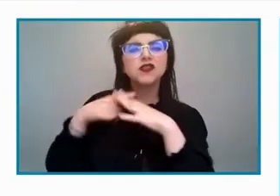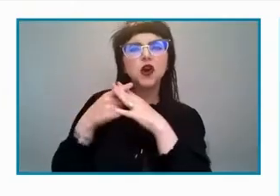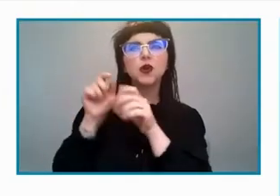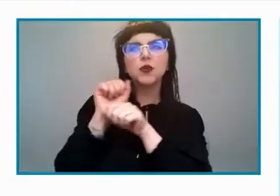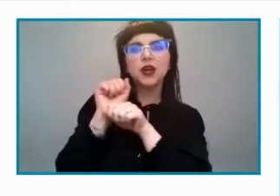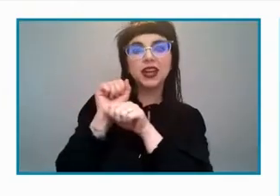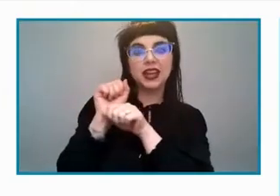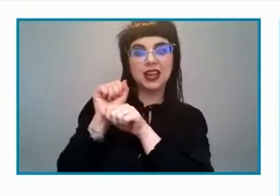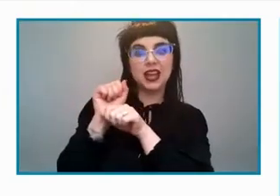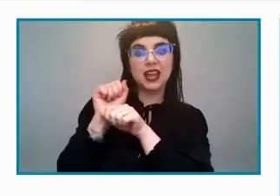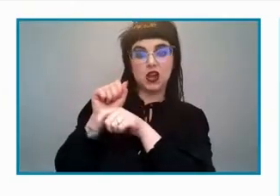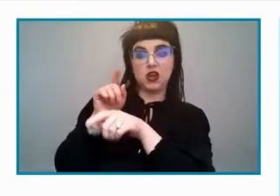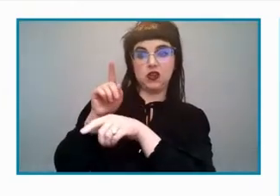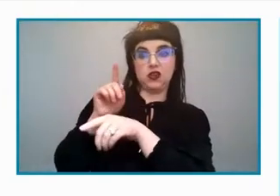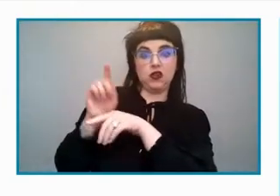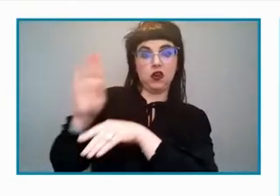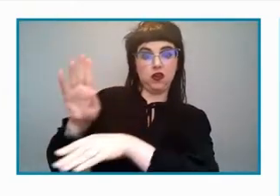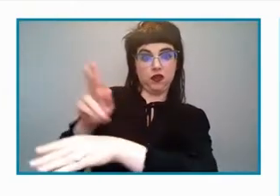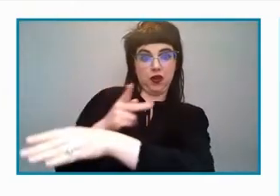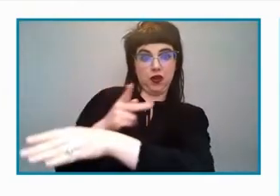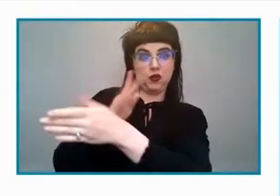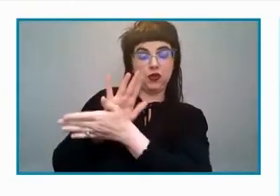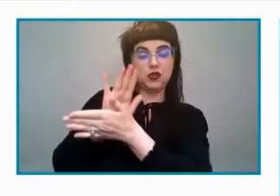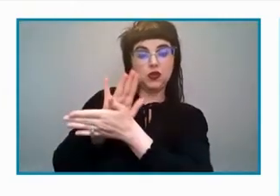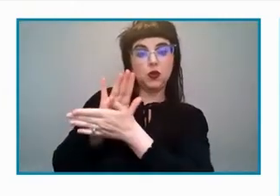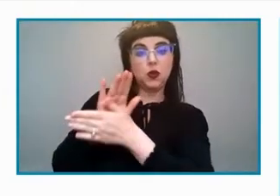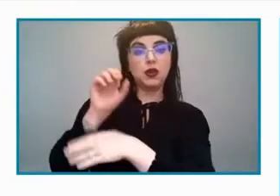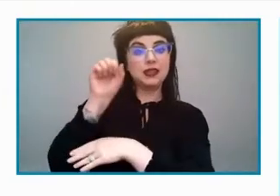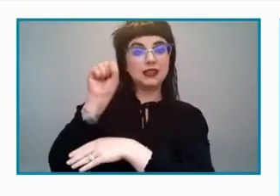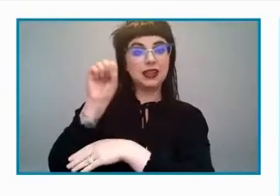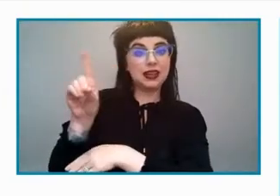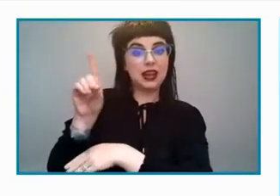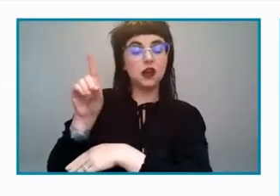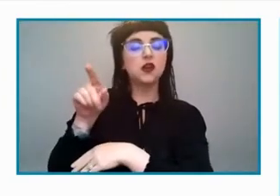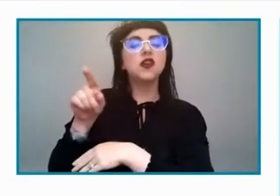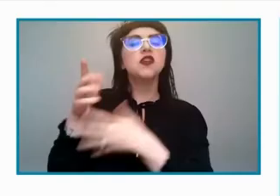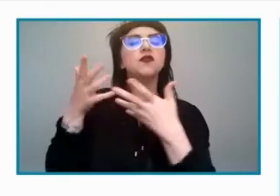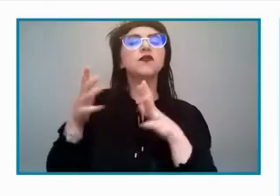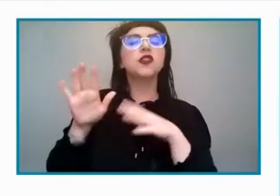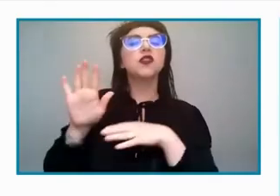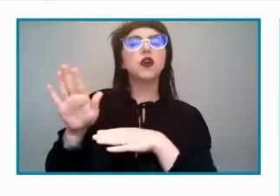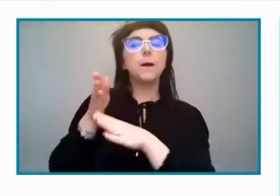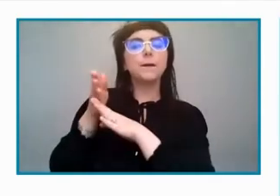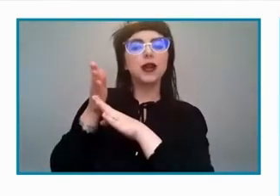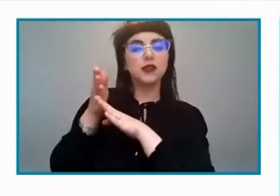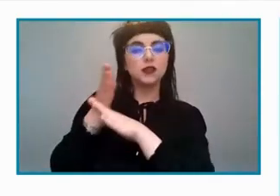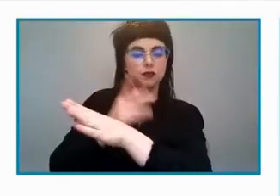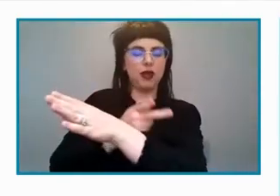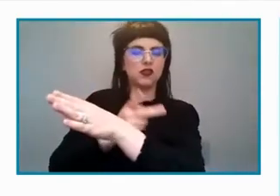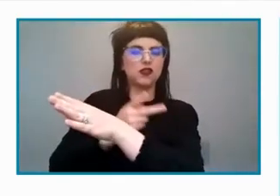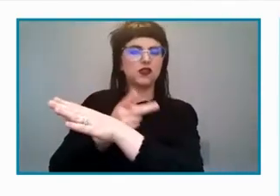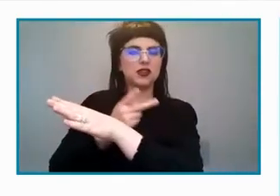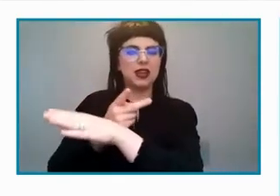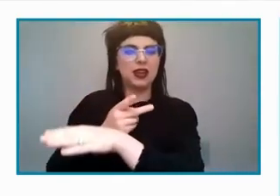at the University of San Diego, where she completed her master's in nonprofit management and leadership. She joined the So Say We All board in December